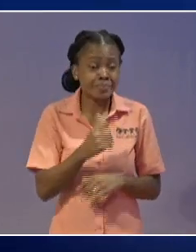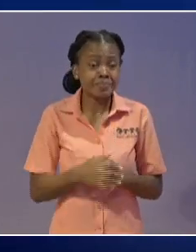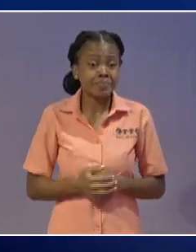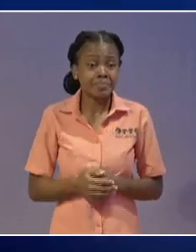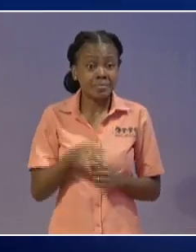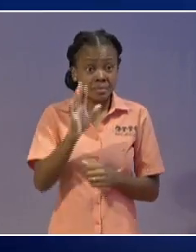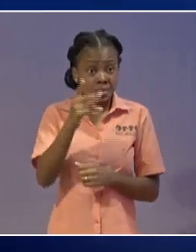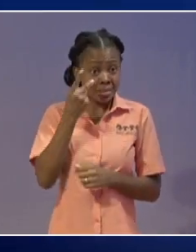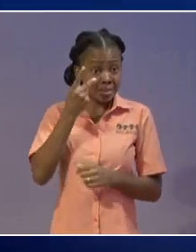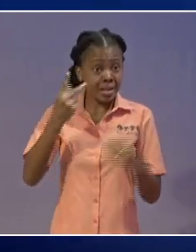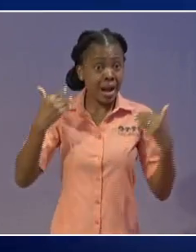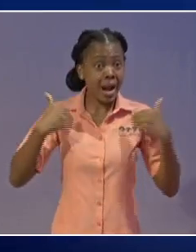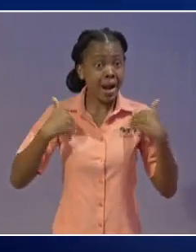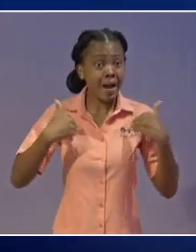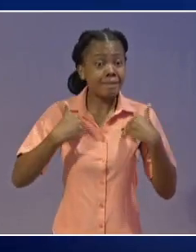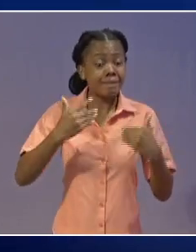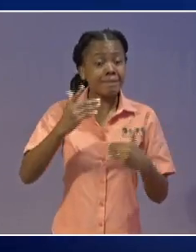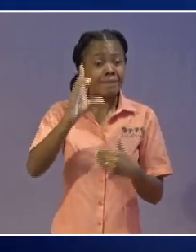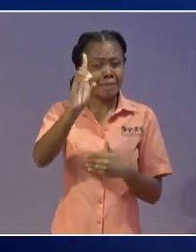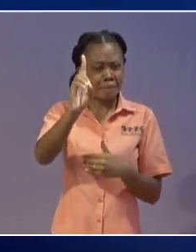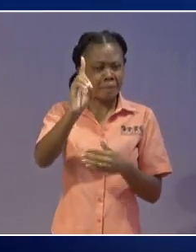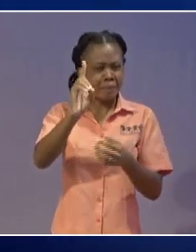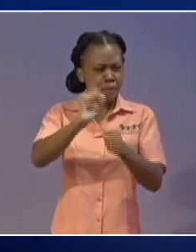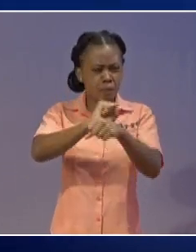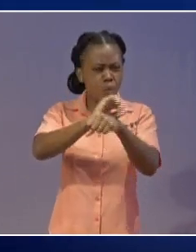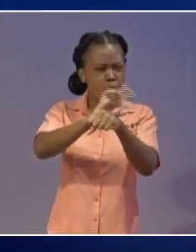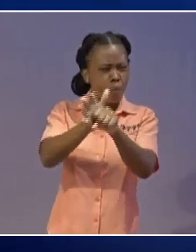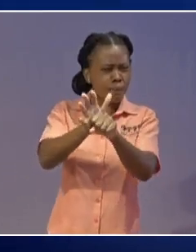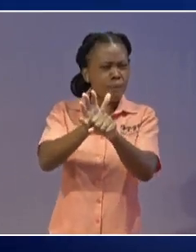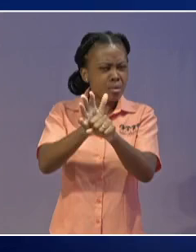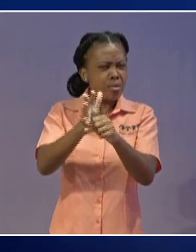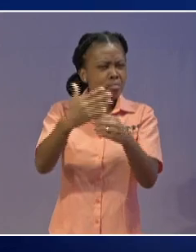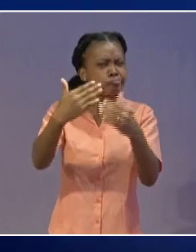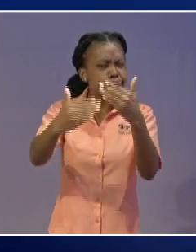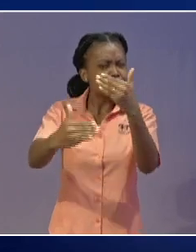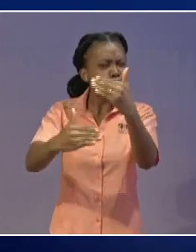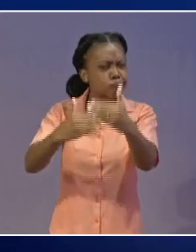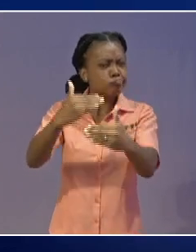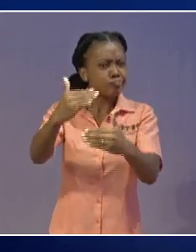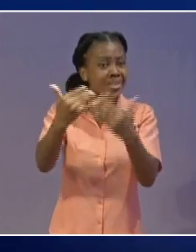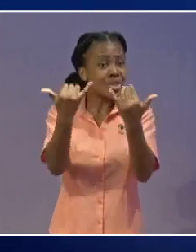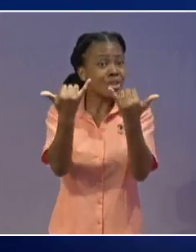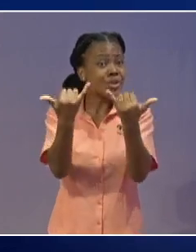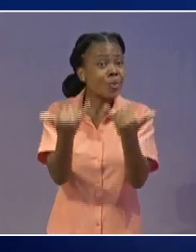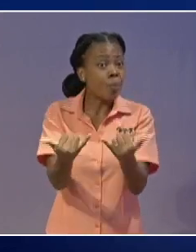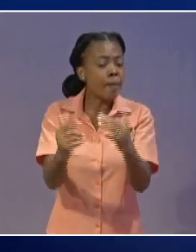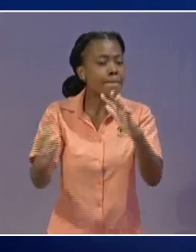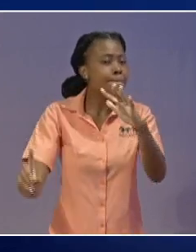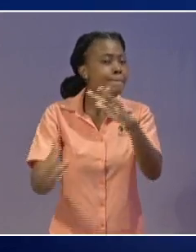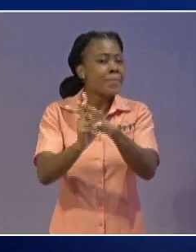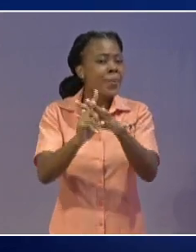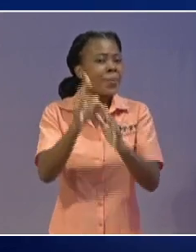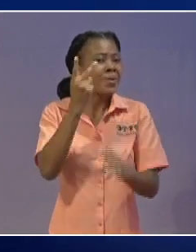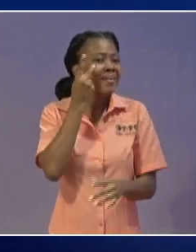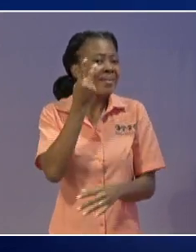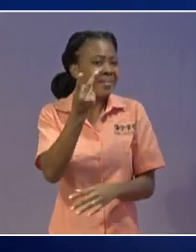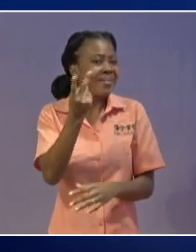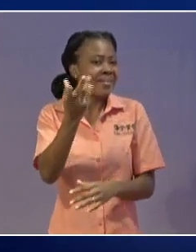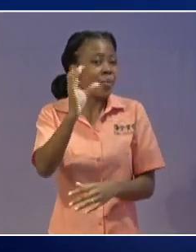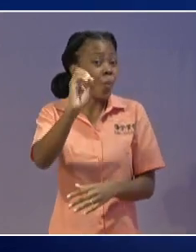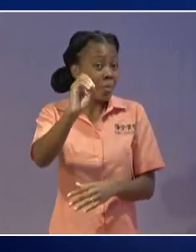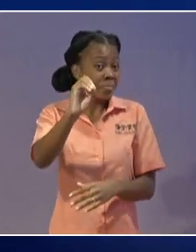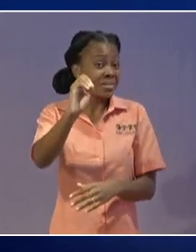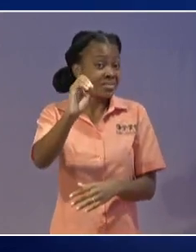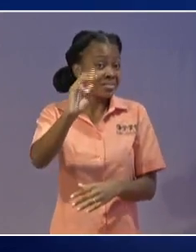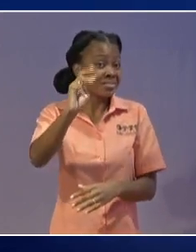for a while, and now we have the Omicron variant, which is coming up. And that is going to be, as we said before, the dominant variant. So in the next 1 or